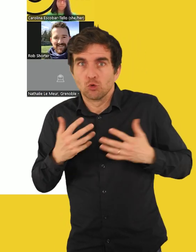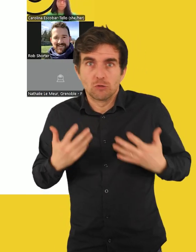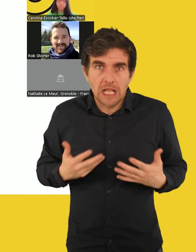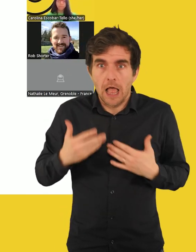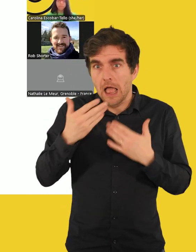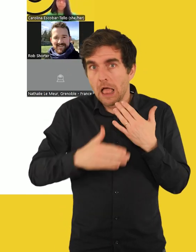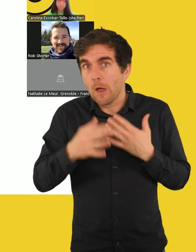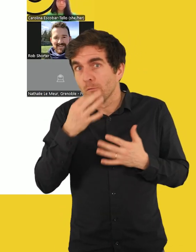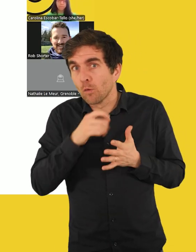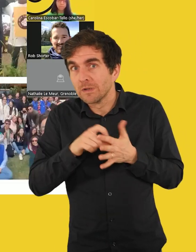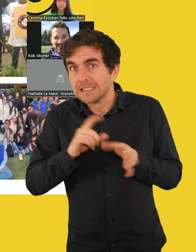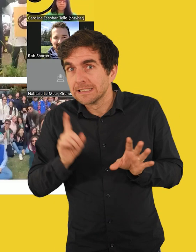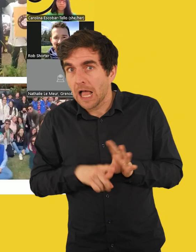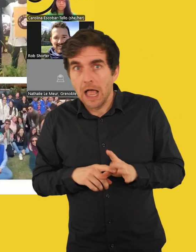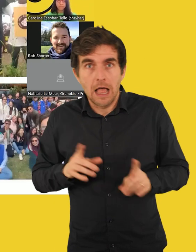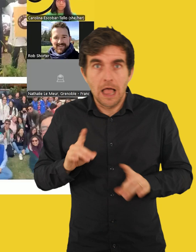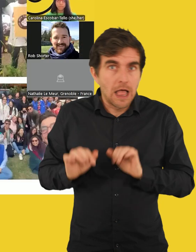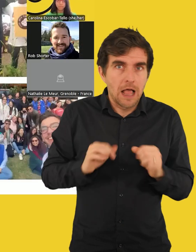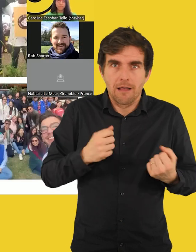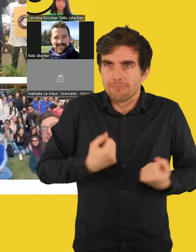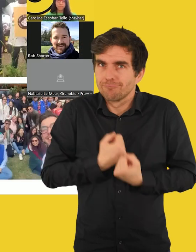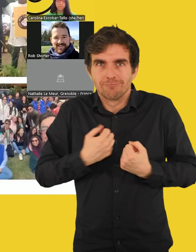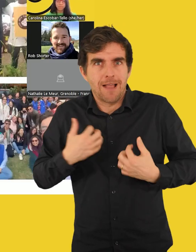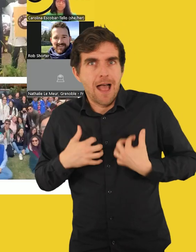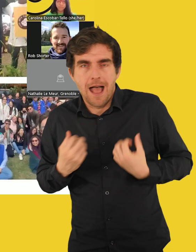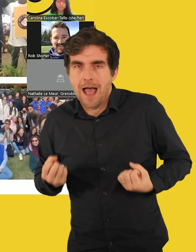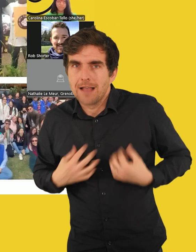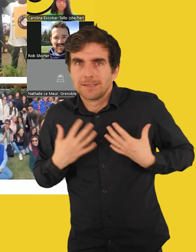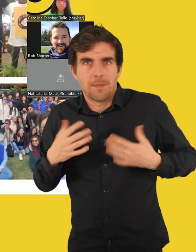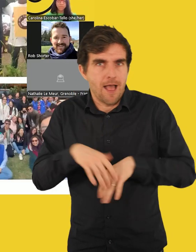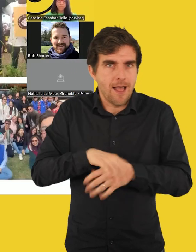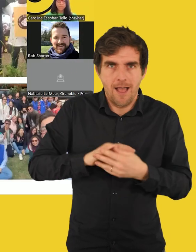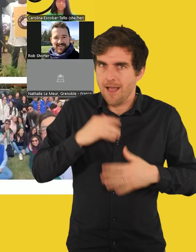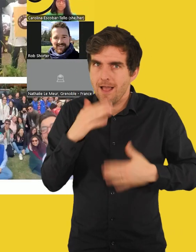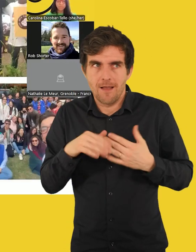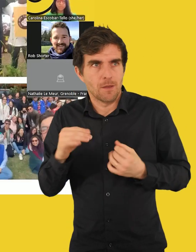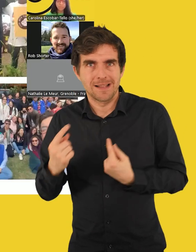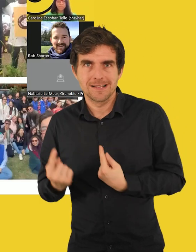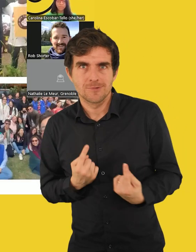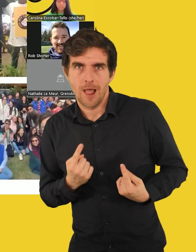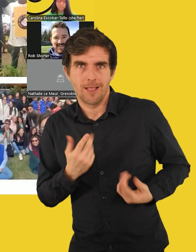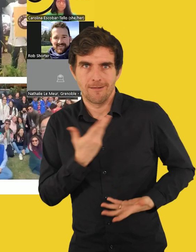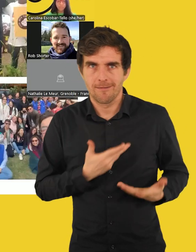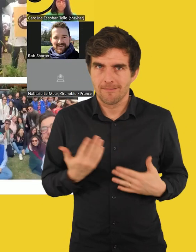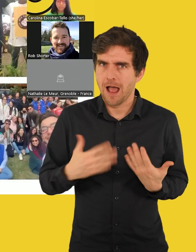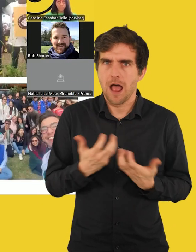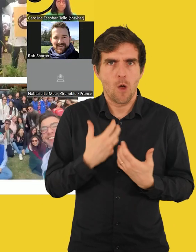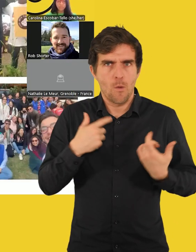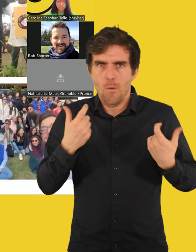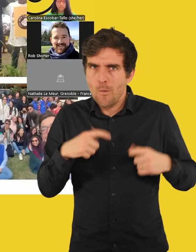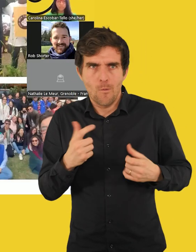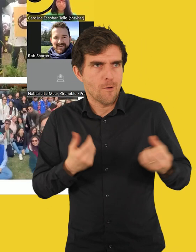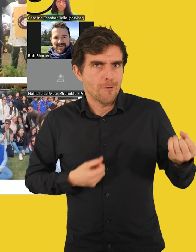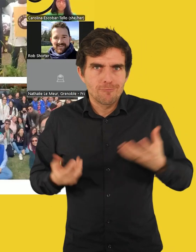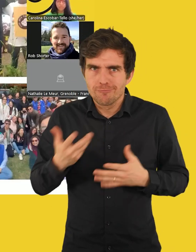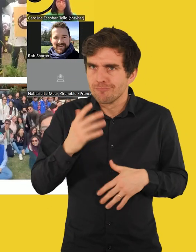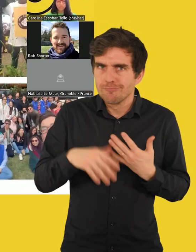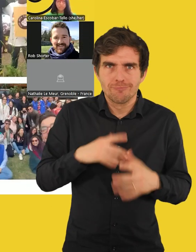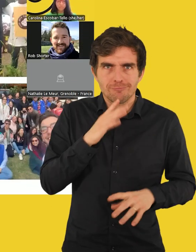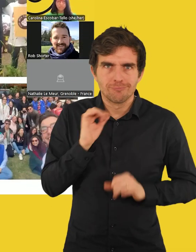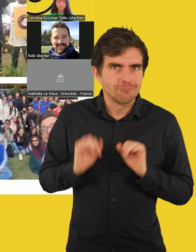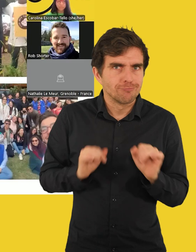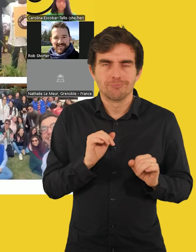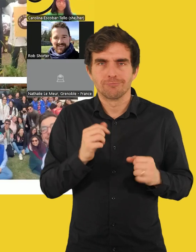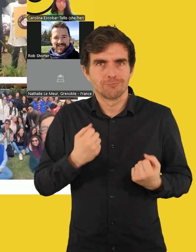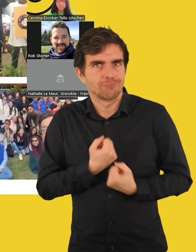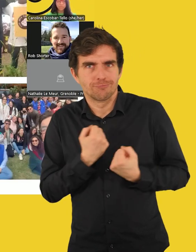collaborate, like today and the next few days, it's the energy and the inspiration that we get from each other. So how can we keep